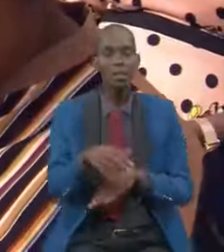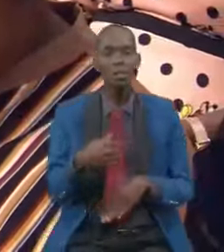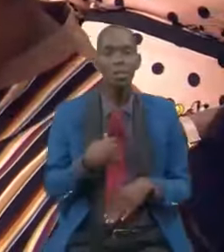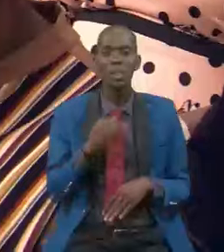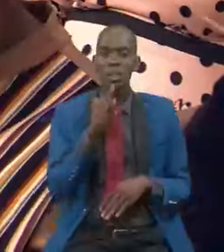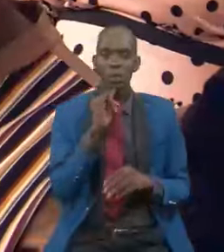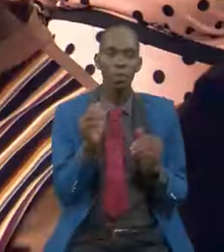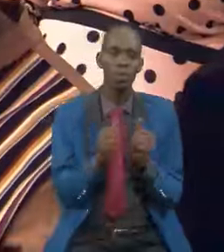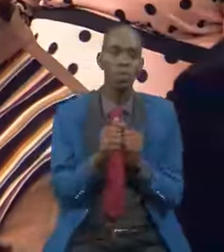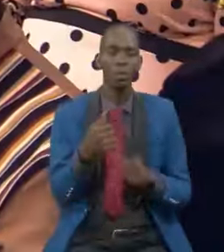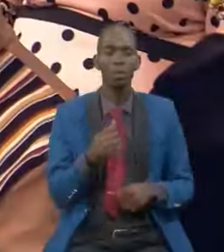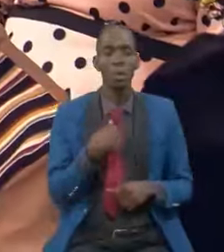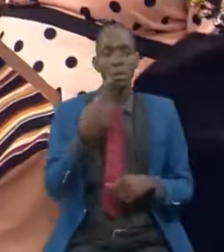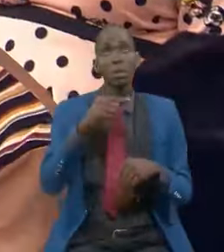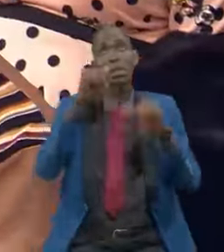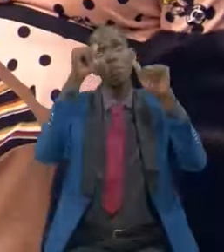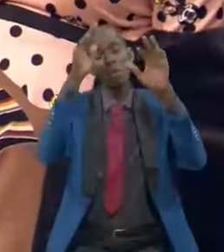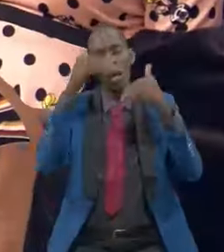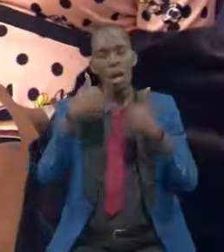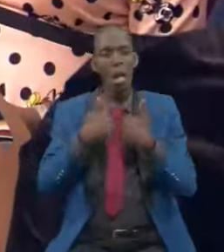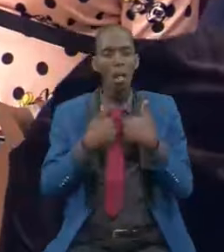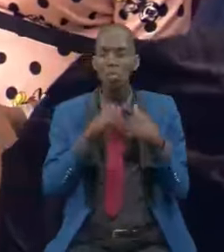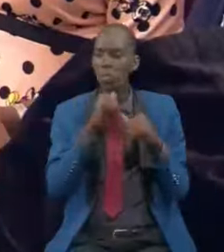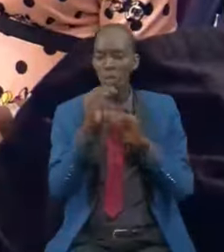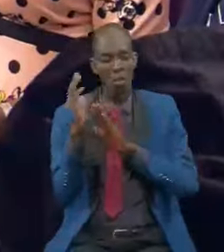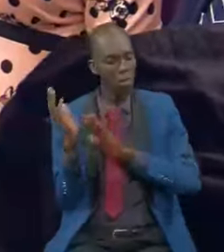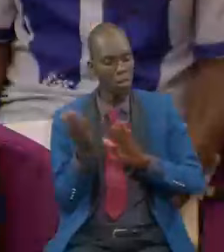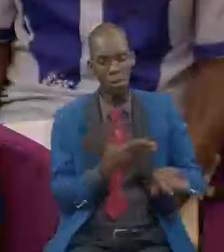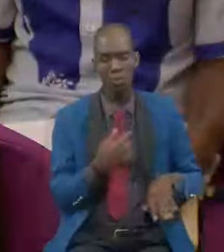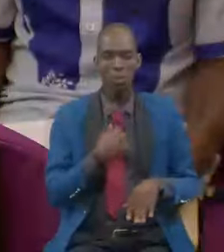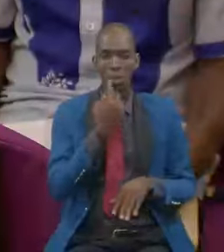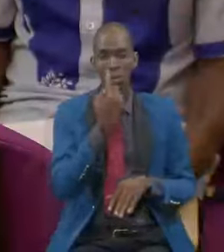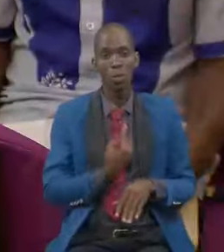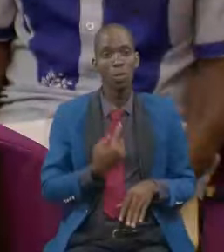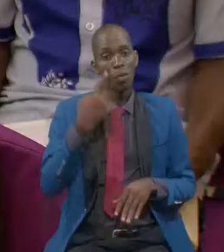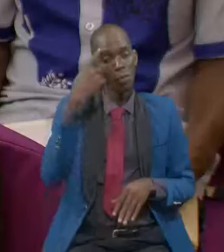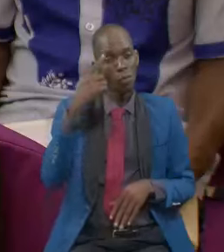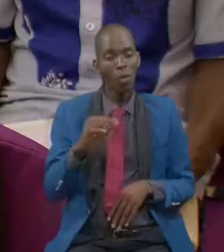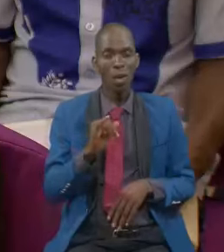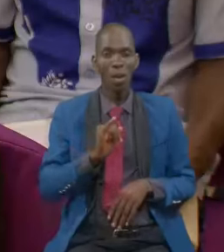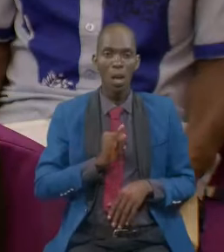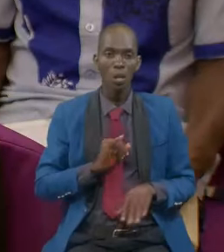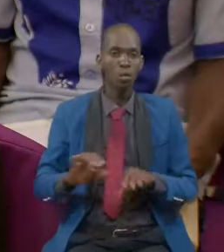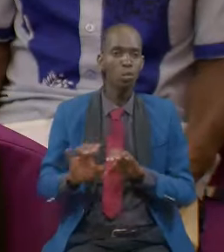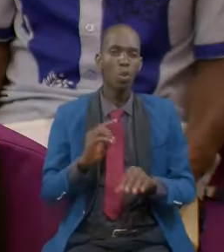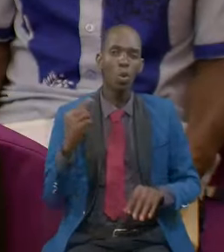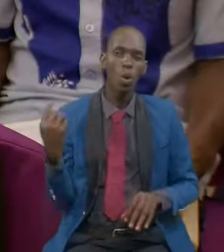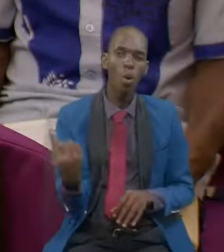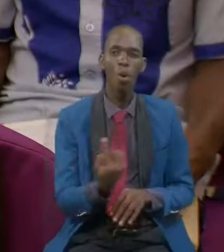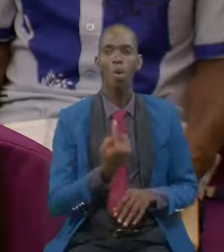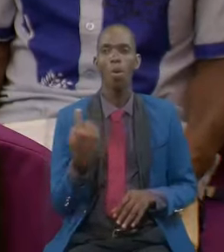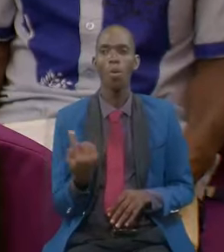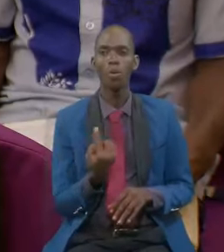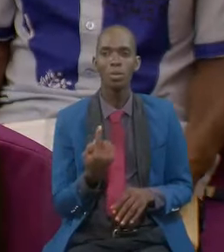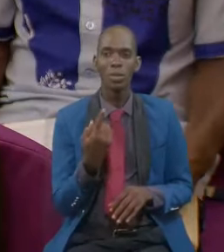me. The Father has not left me alone, for I do always